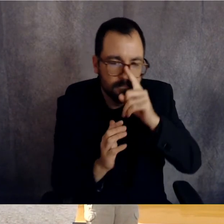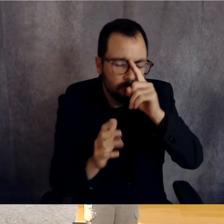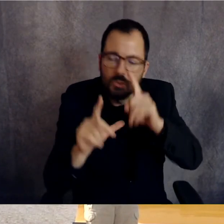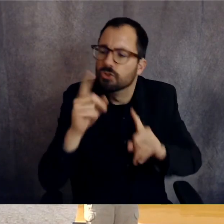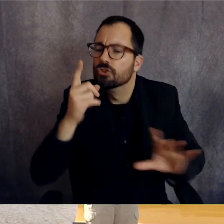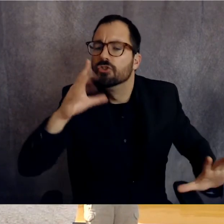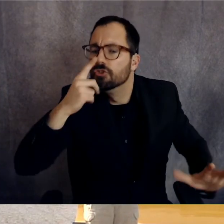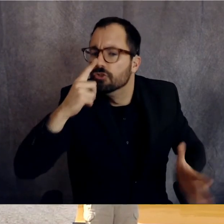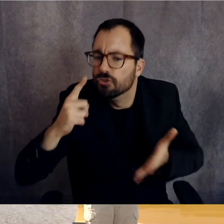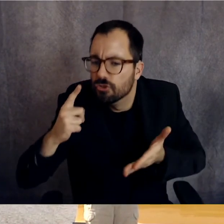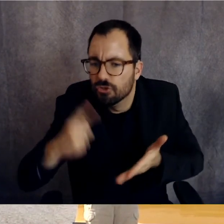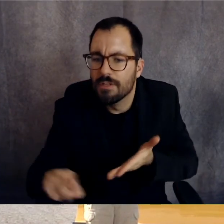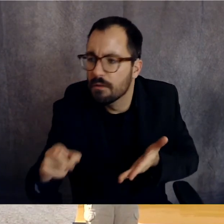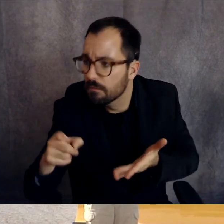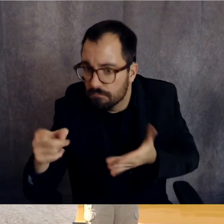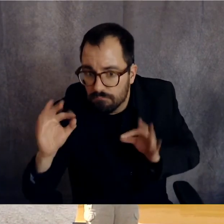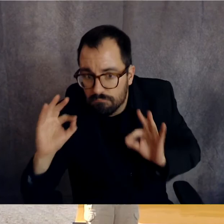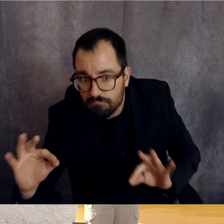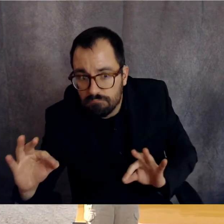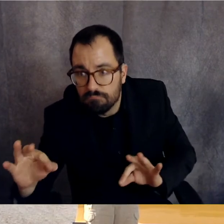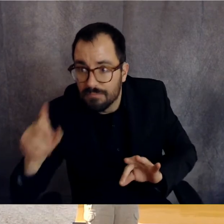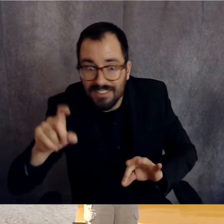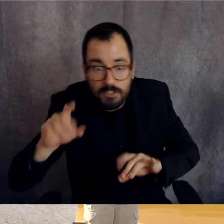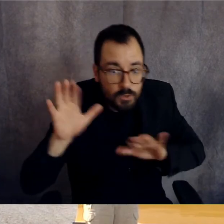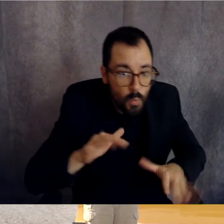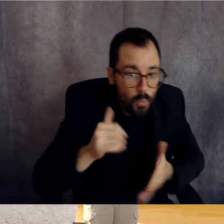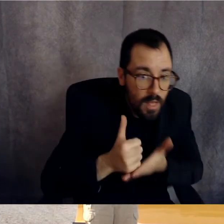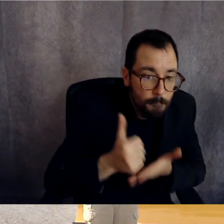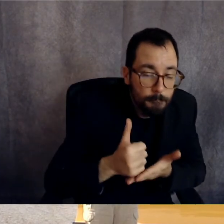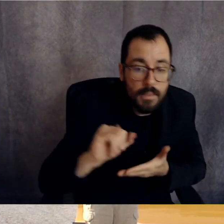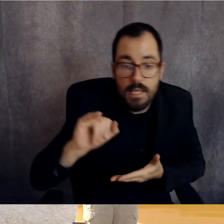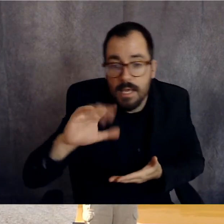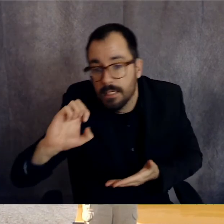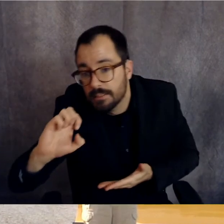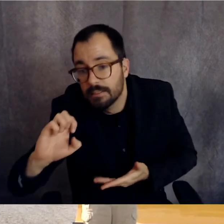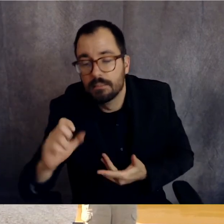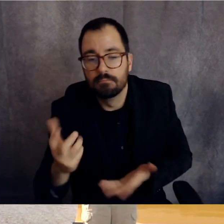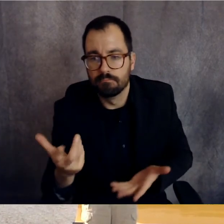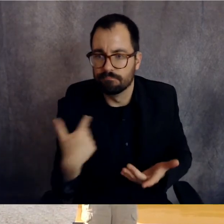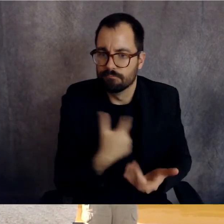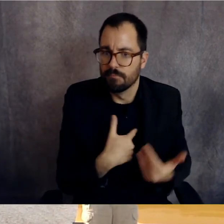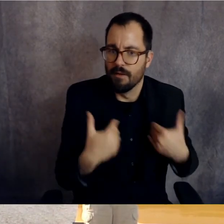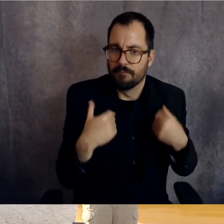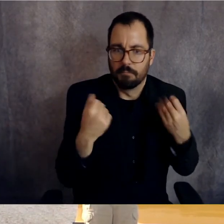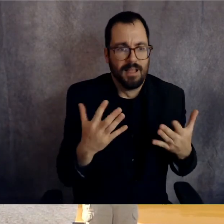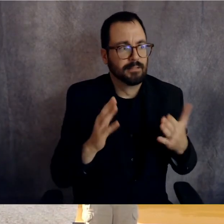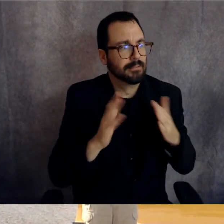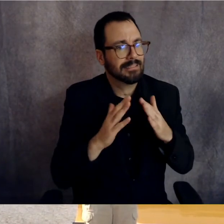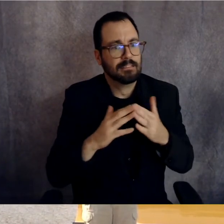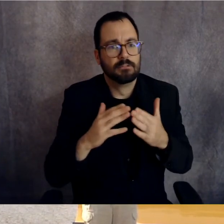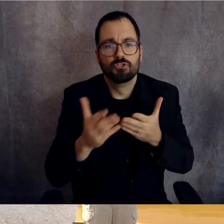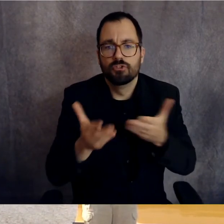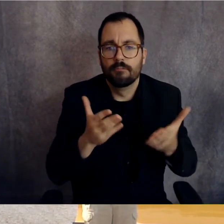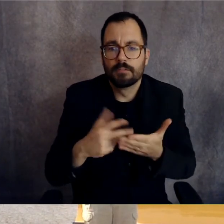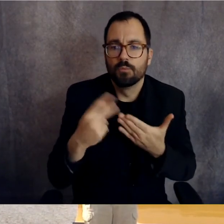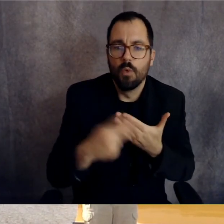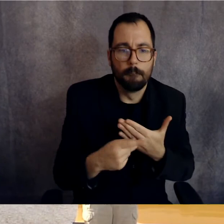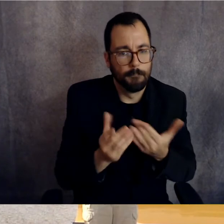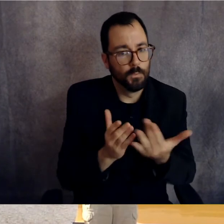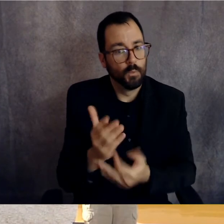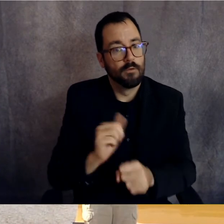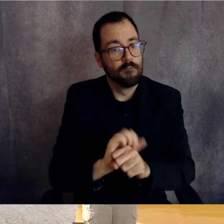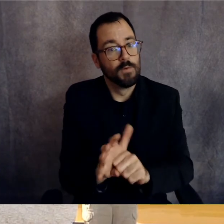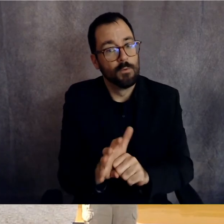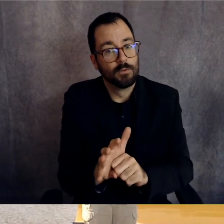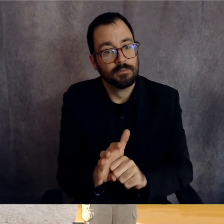them with snow, help them with ice. We have a number of city services and programs to actually help people through COVID, but also